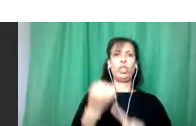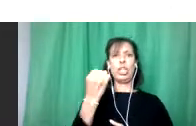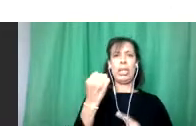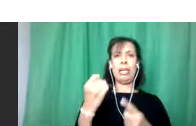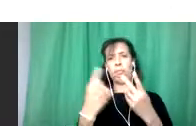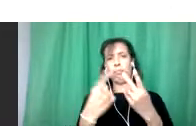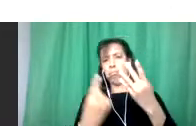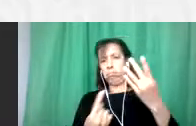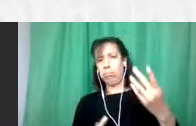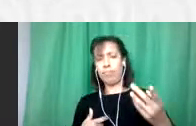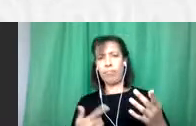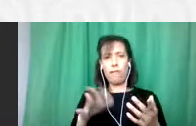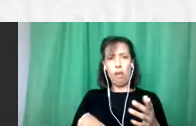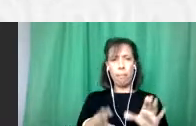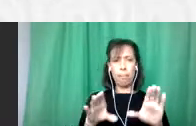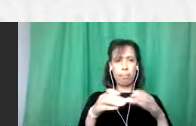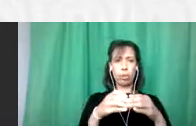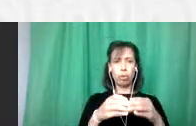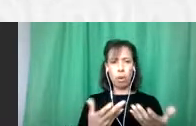that.